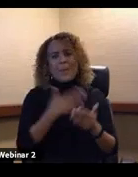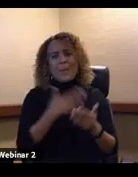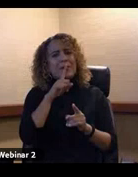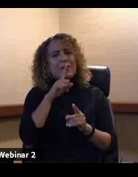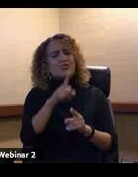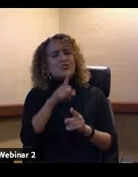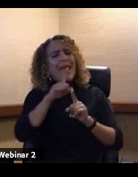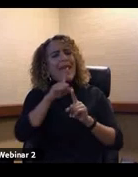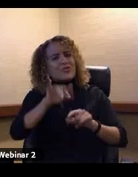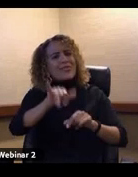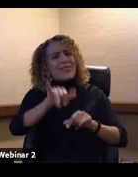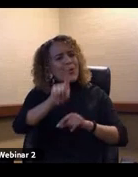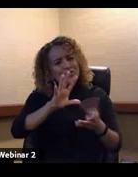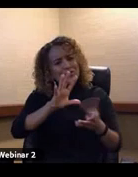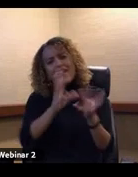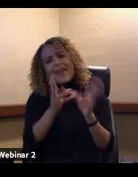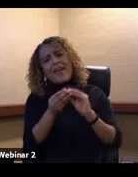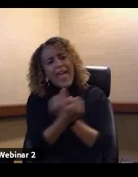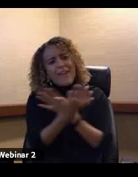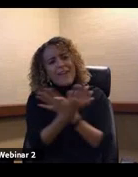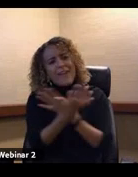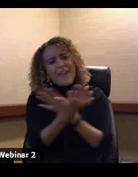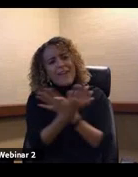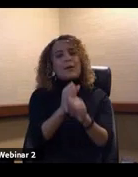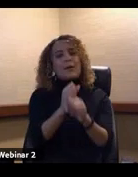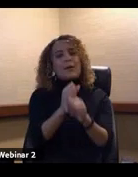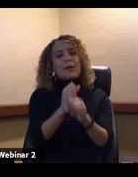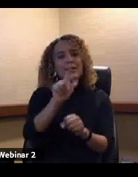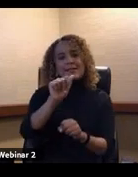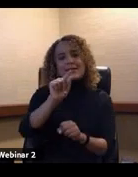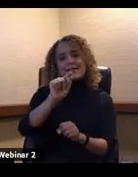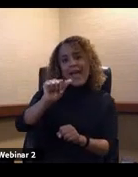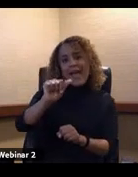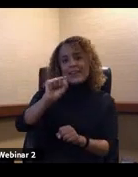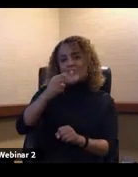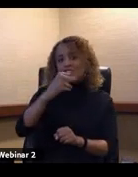answer this question in its entirety on the summary data sheet.